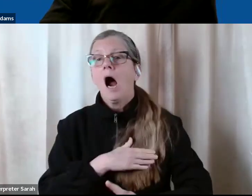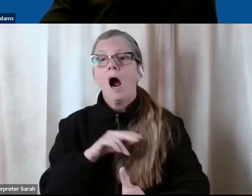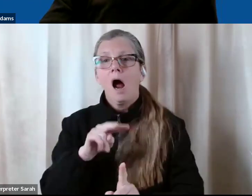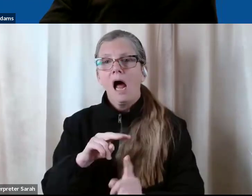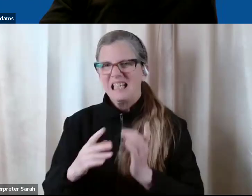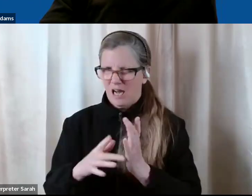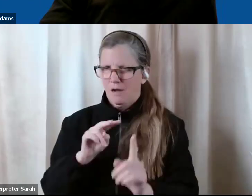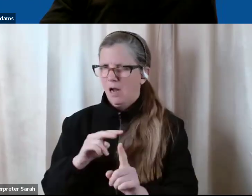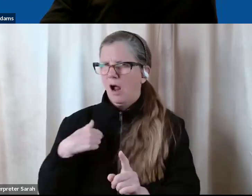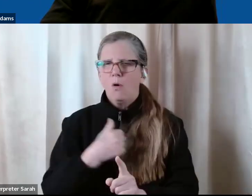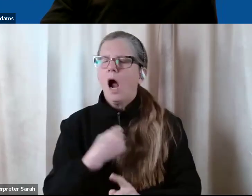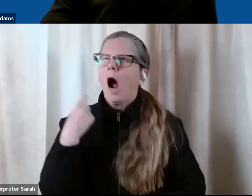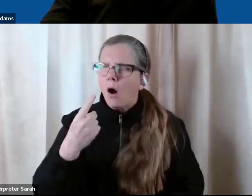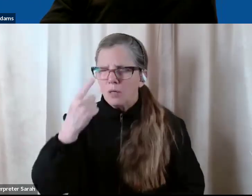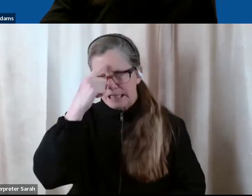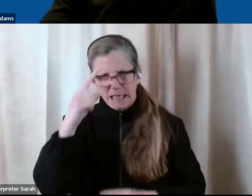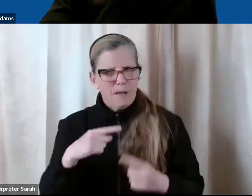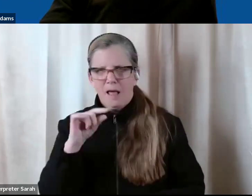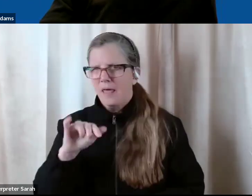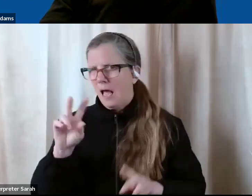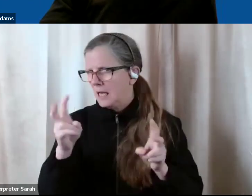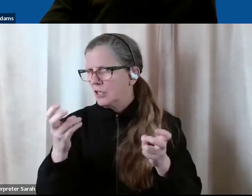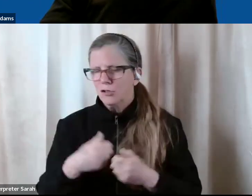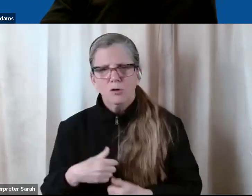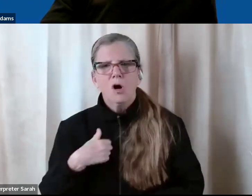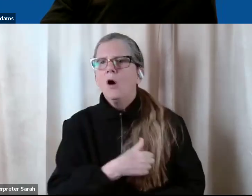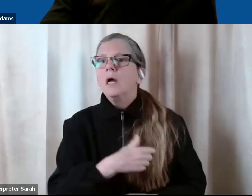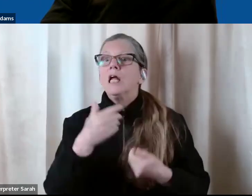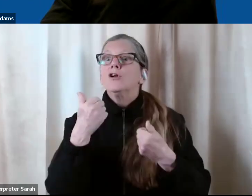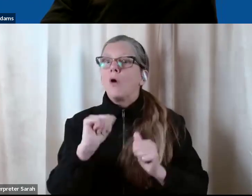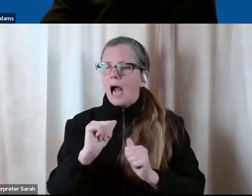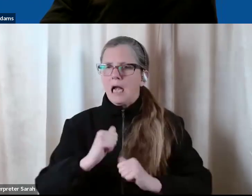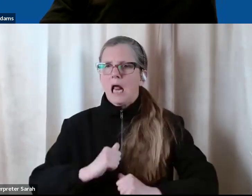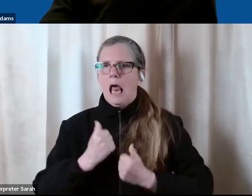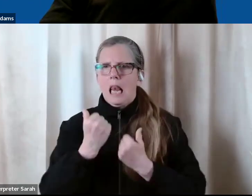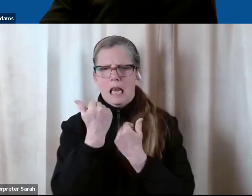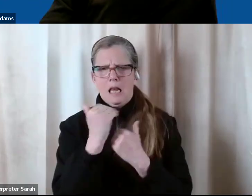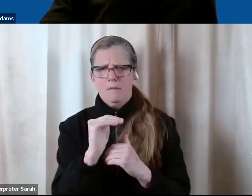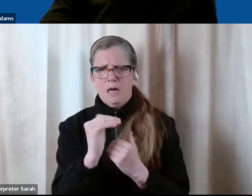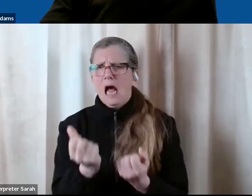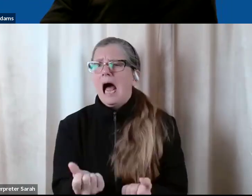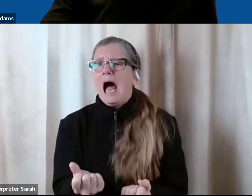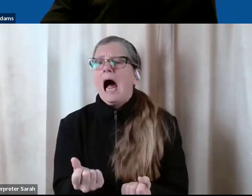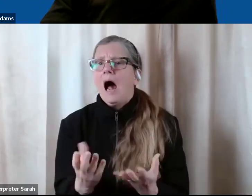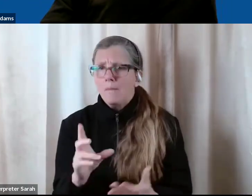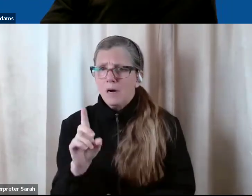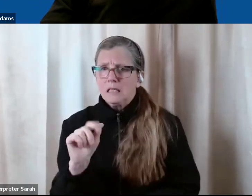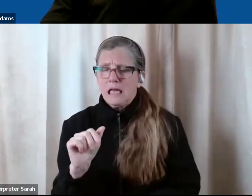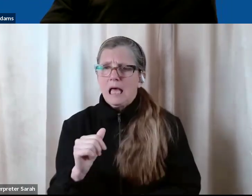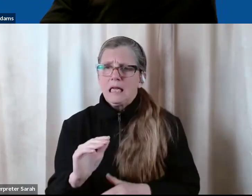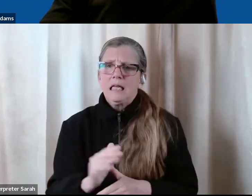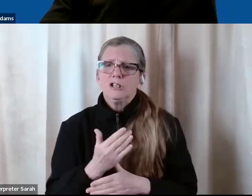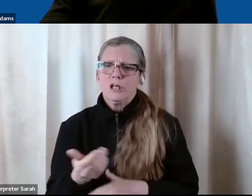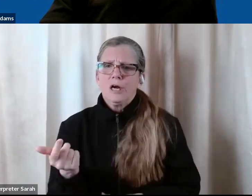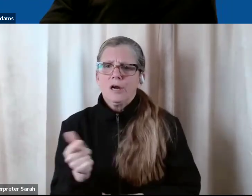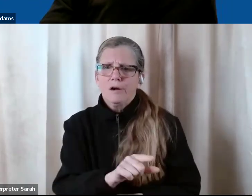always cognizant of that. And that's why we try to limit the amount of data that's even being shared back, the amount of PII that's being